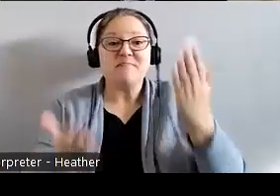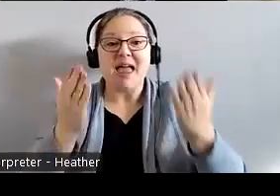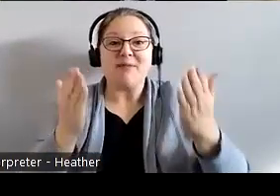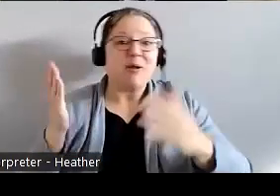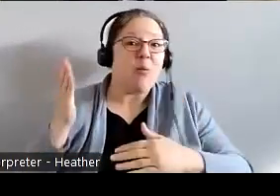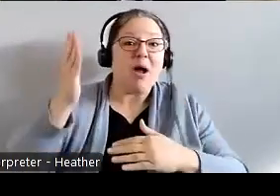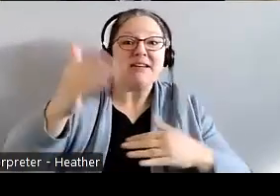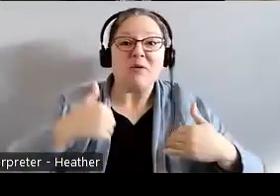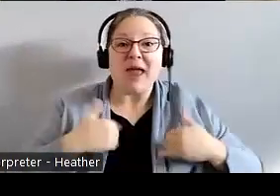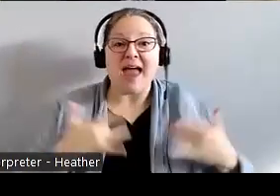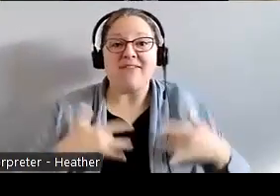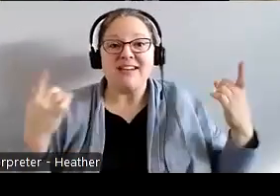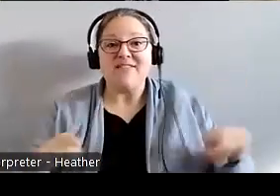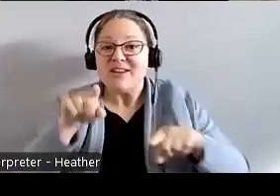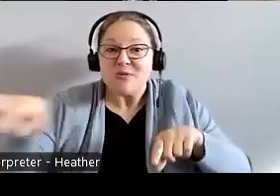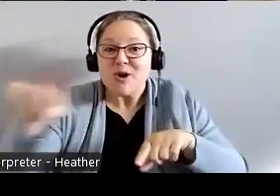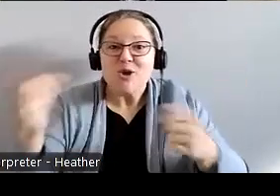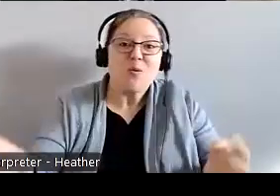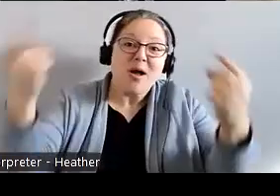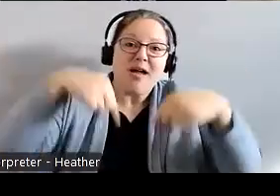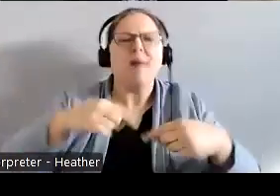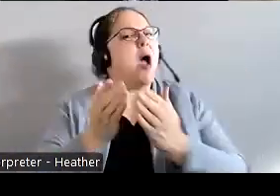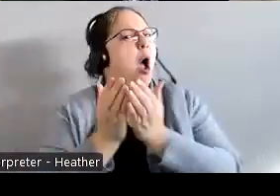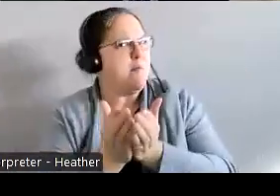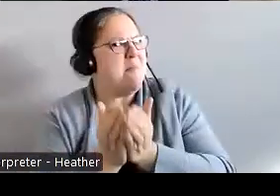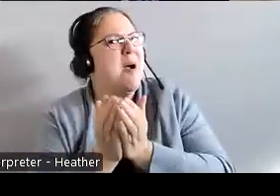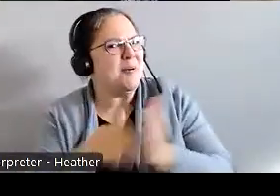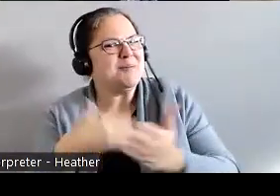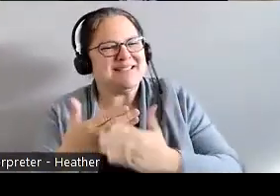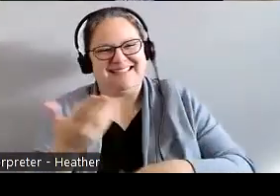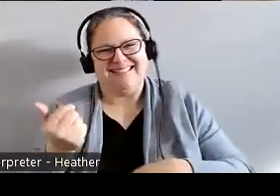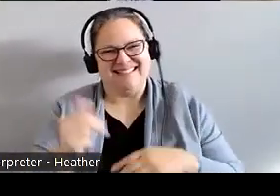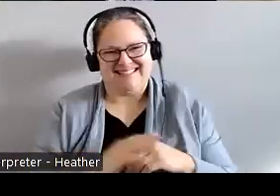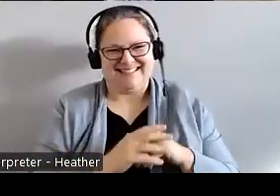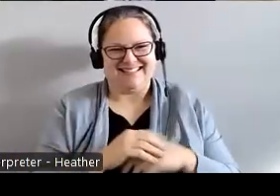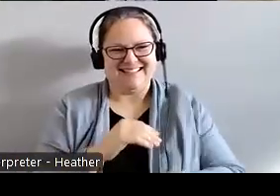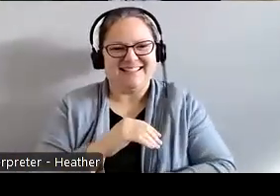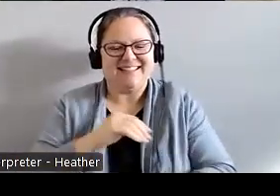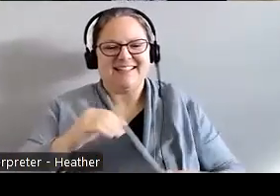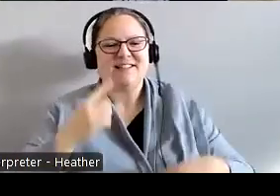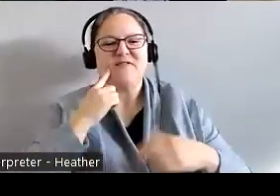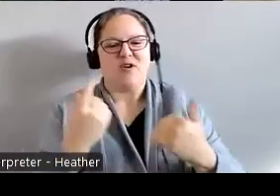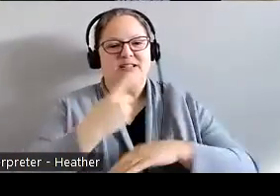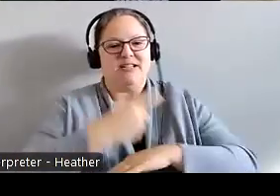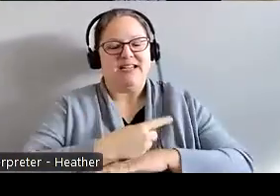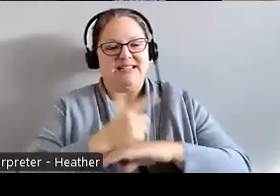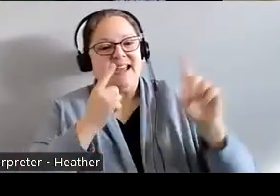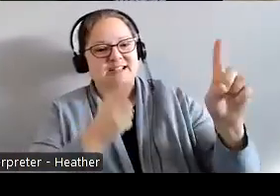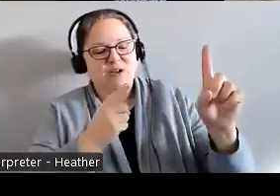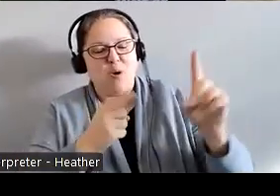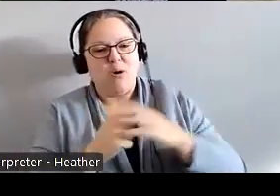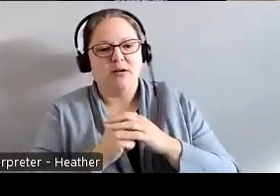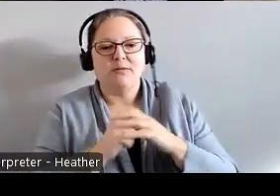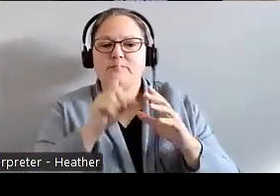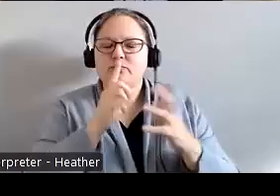where all of you will be invited. We'll get a boat to bring everybody here. So the objective of today's talk is really looking